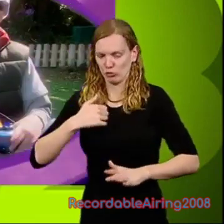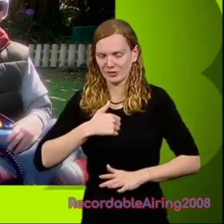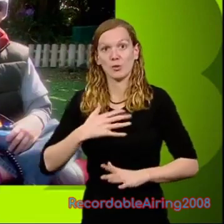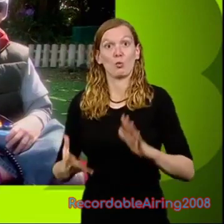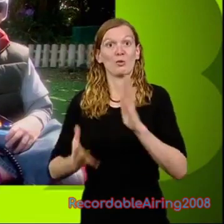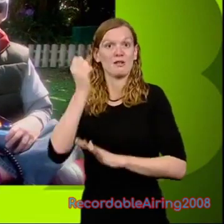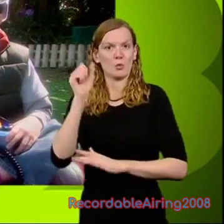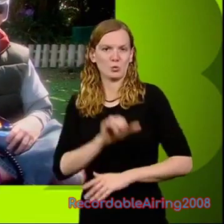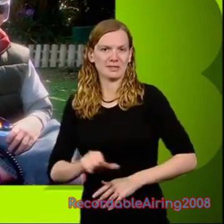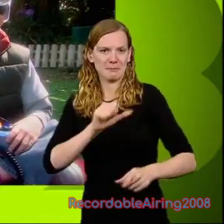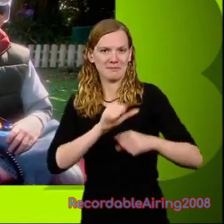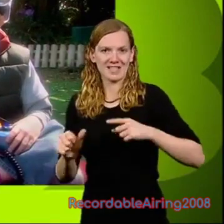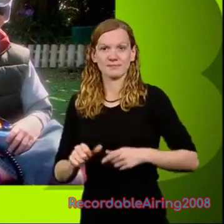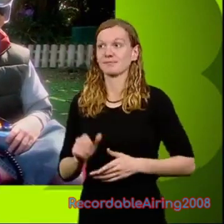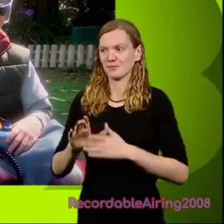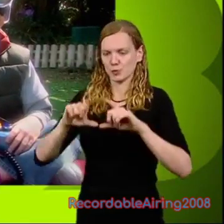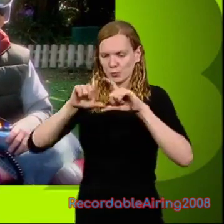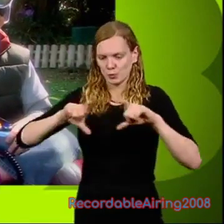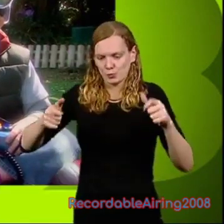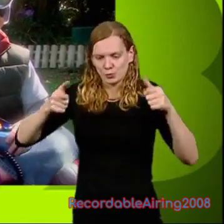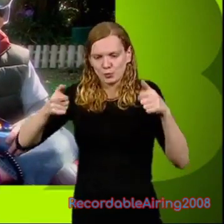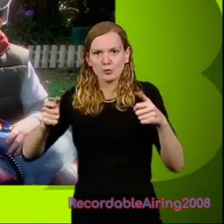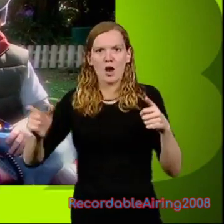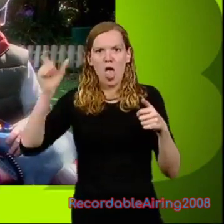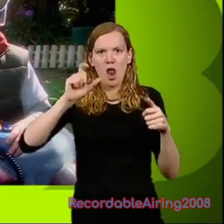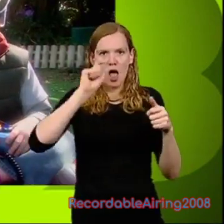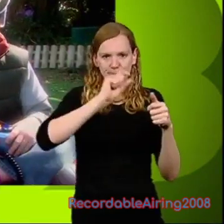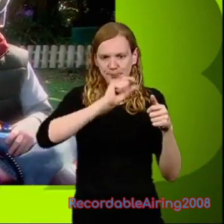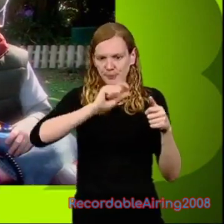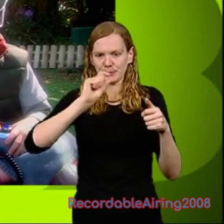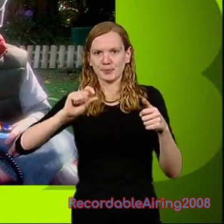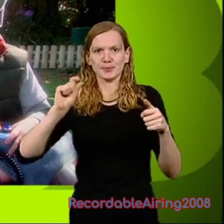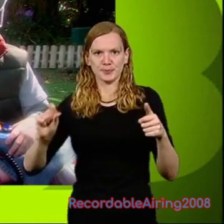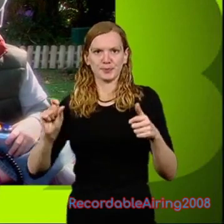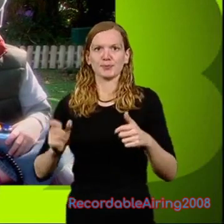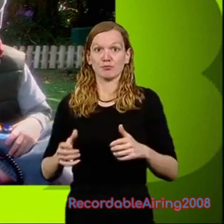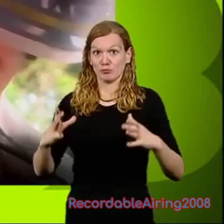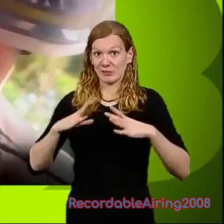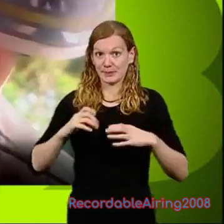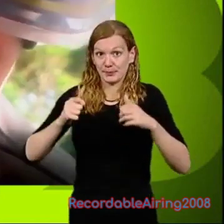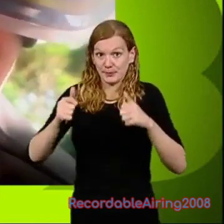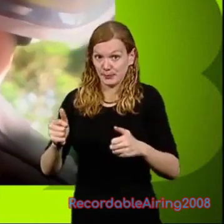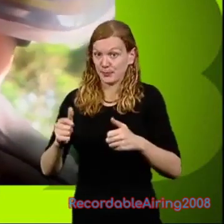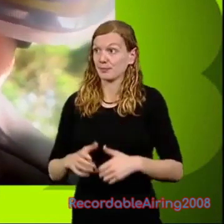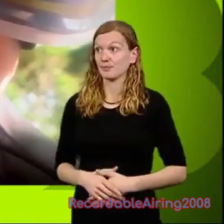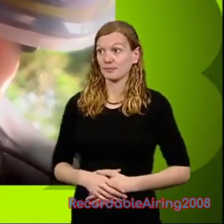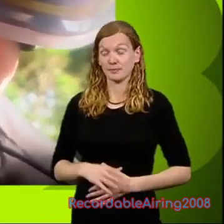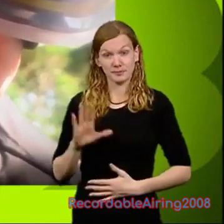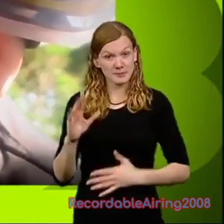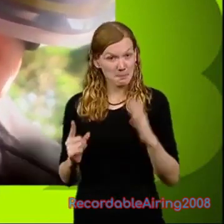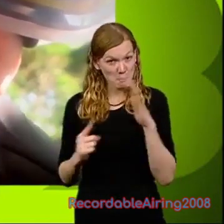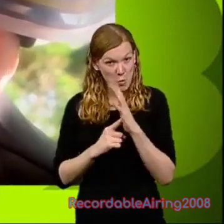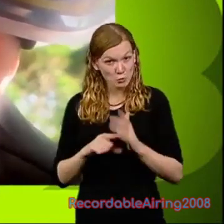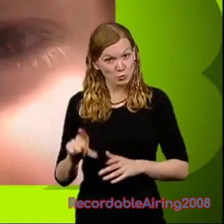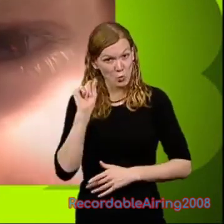All right then. Pirate Posse, plasma control pads at the ready. To make this very important choice, you need to press the